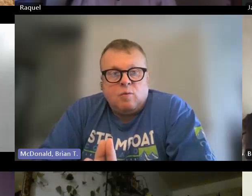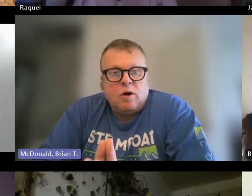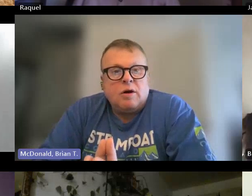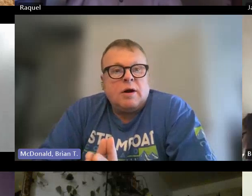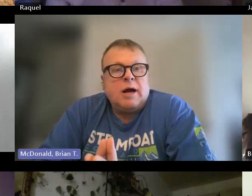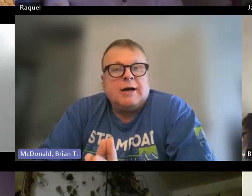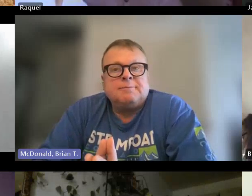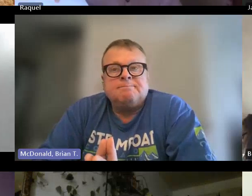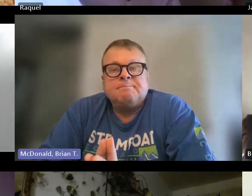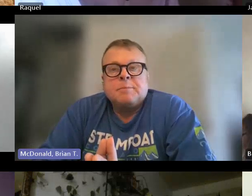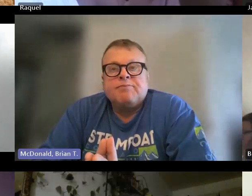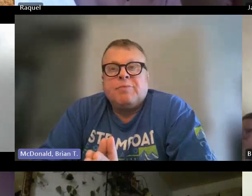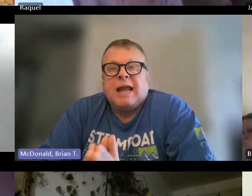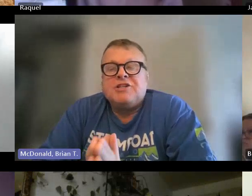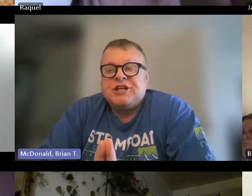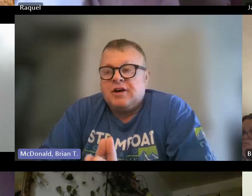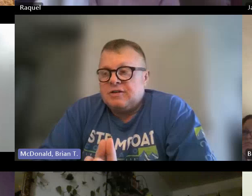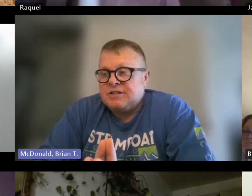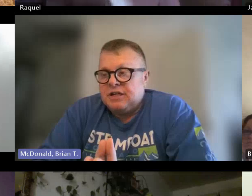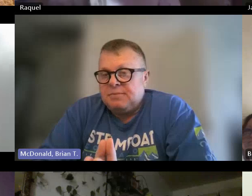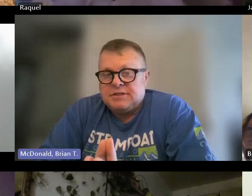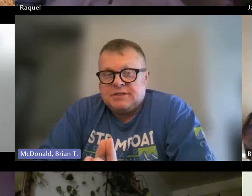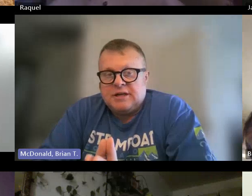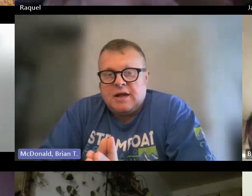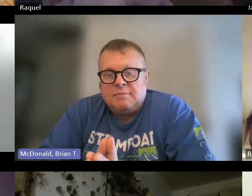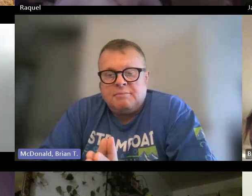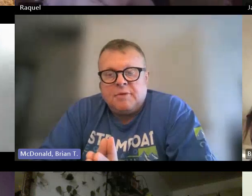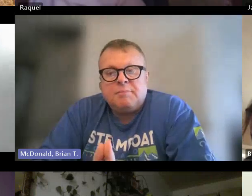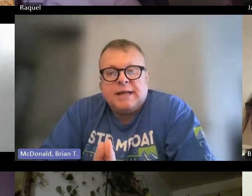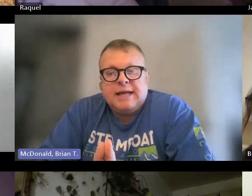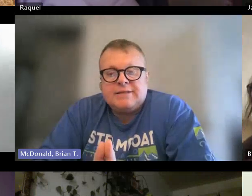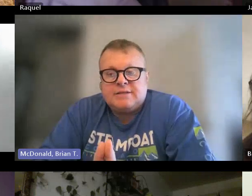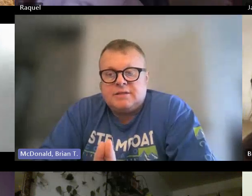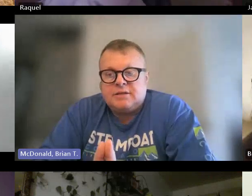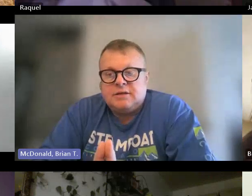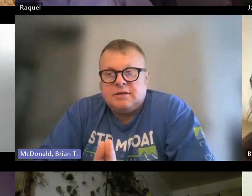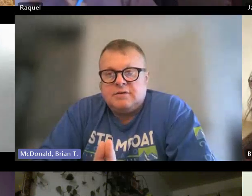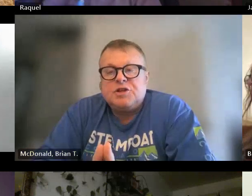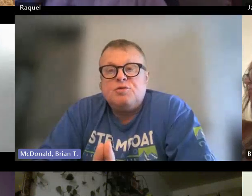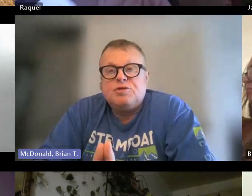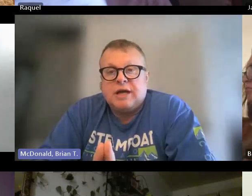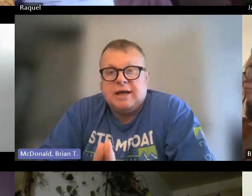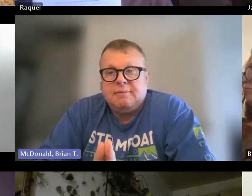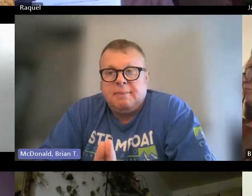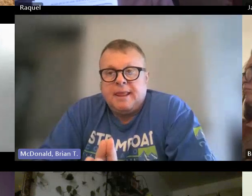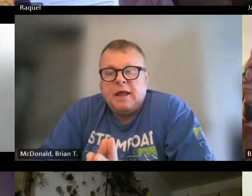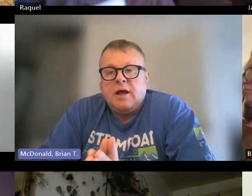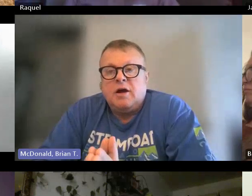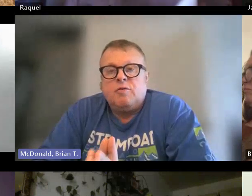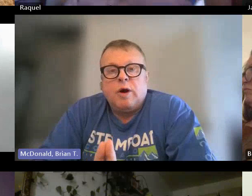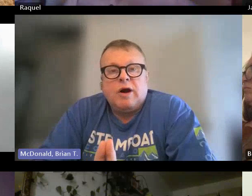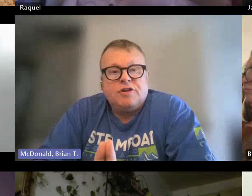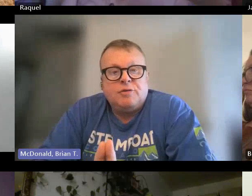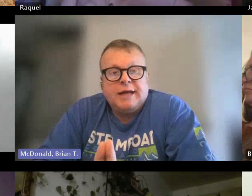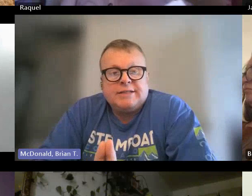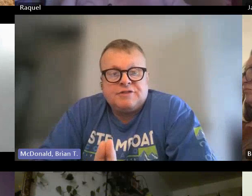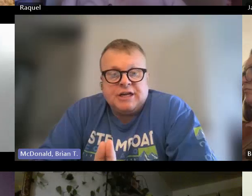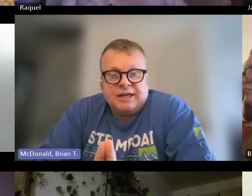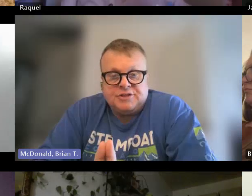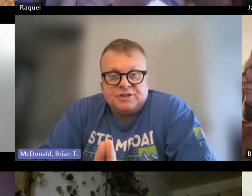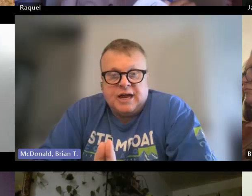kind of our work, I shared our syllabus updates Tuesday of where our